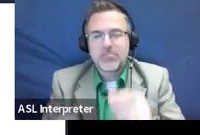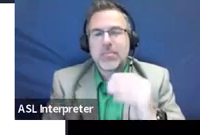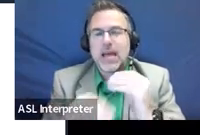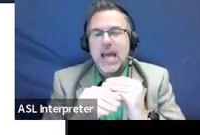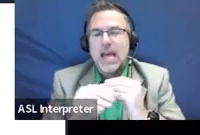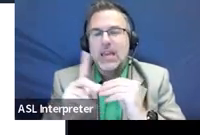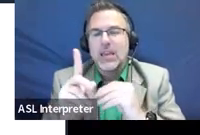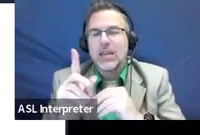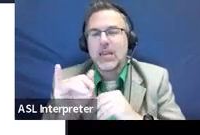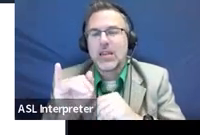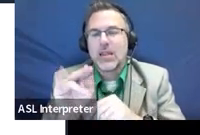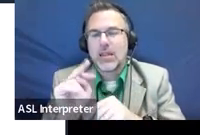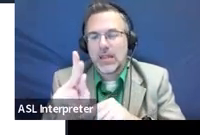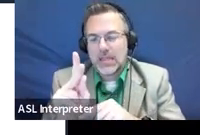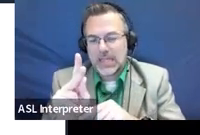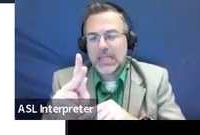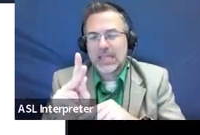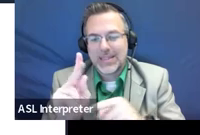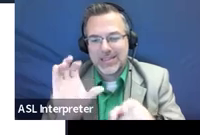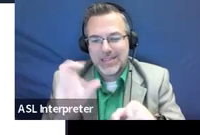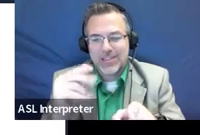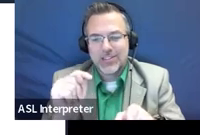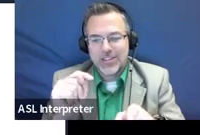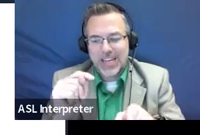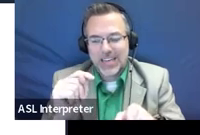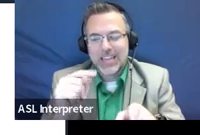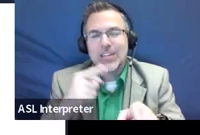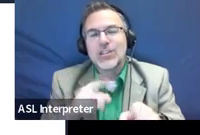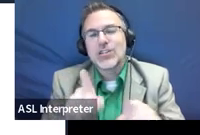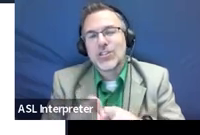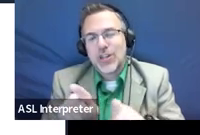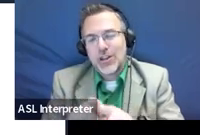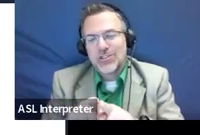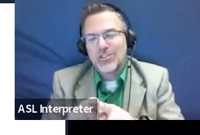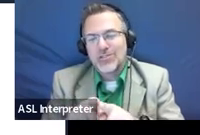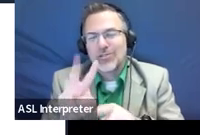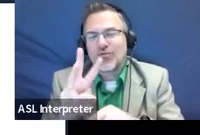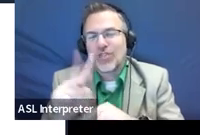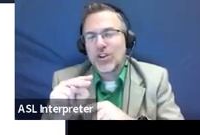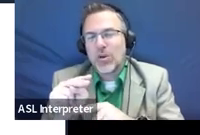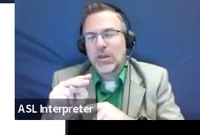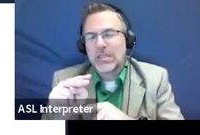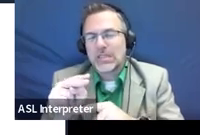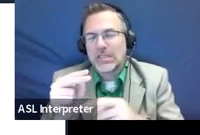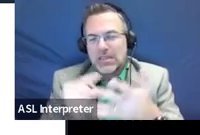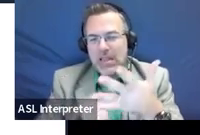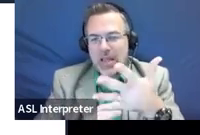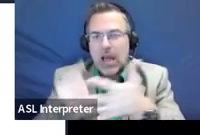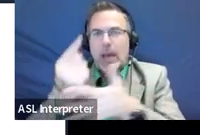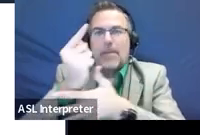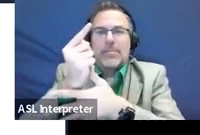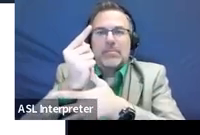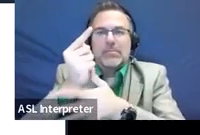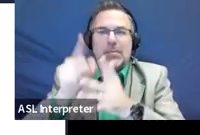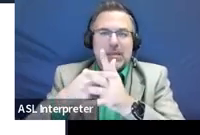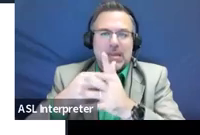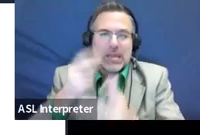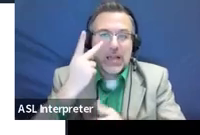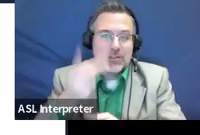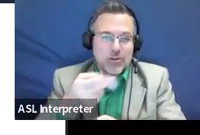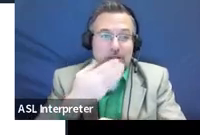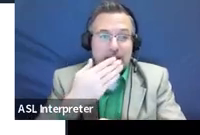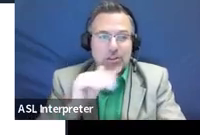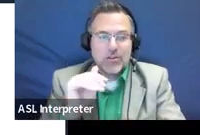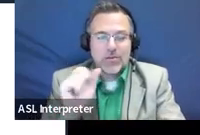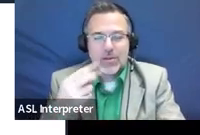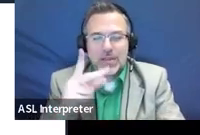chat. And she had also dropped the written notice one in the chat way back at the beginning. I forgot to mention that. I saw her doing that. Thank you,